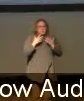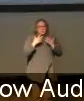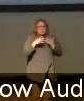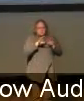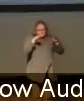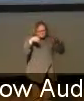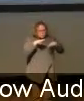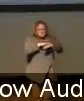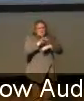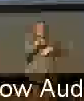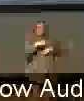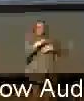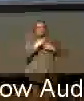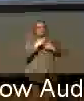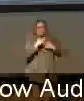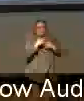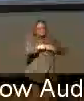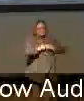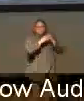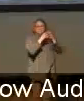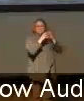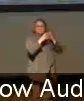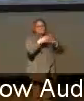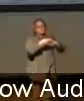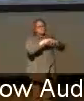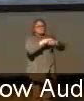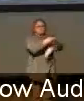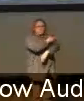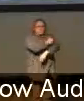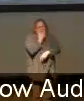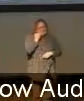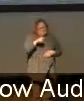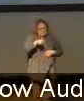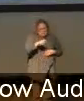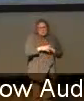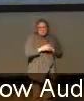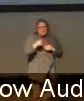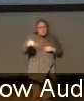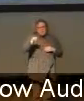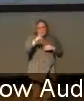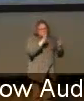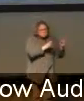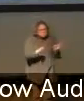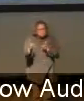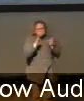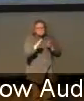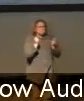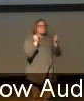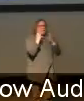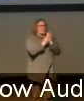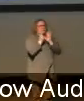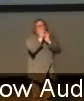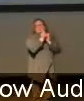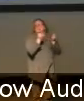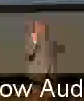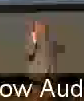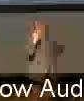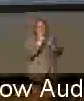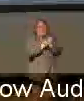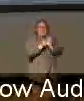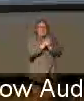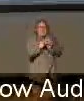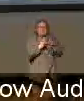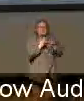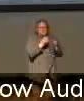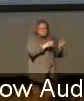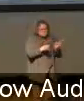up if we need to. They've put in countless hours in planning, and it's been great. And even if we never have